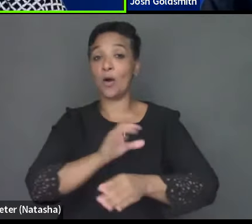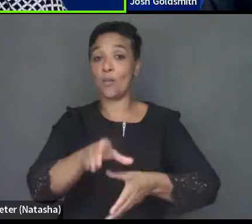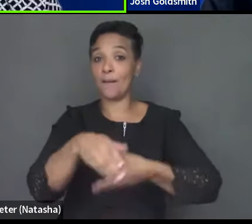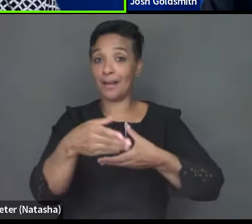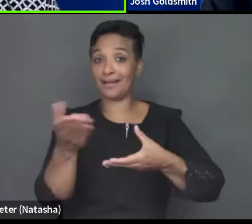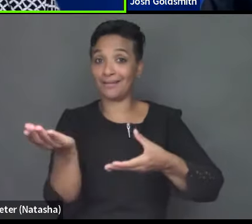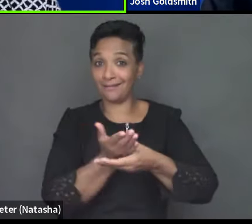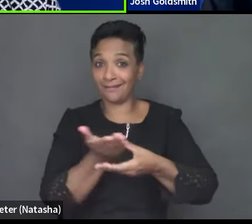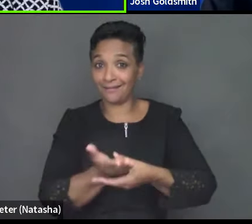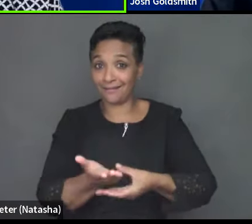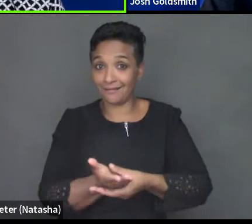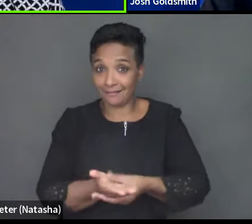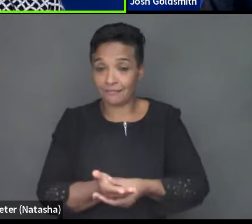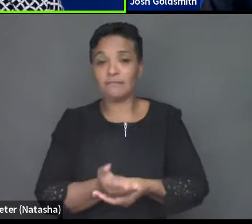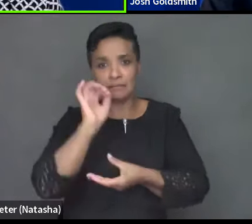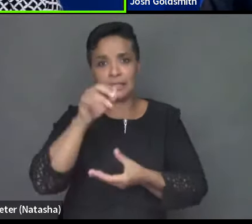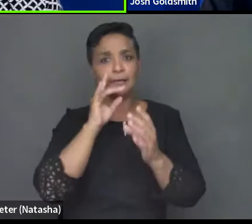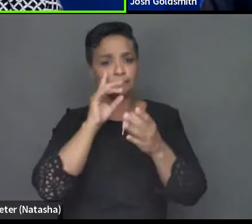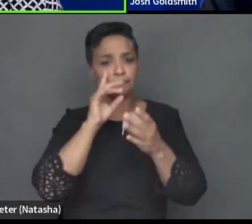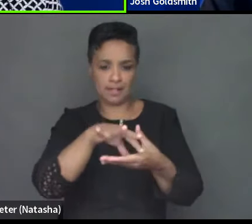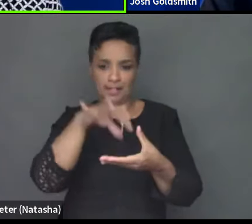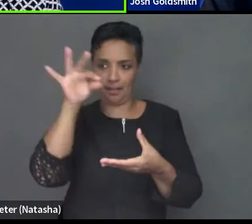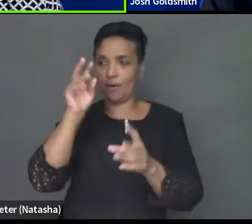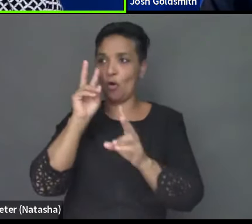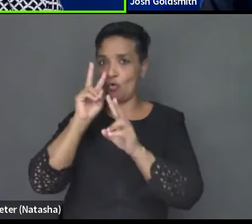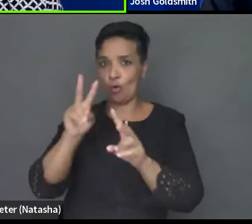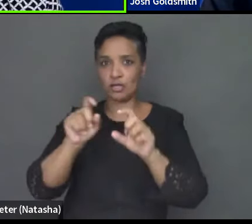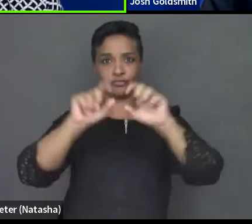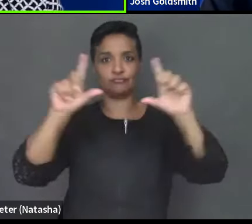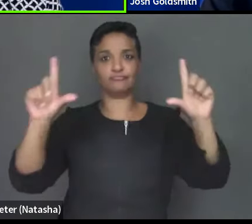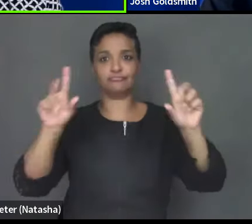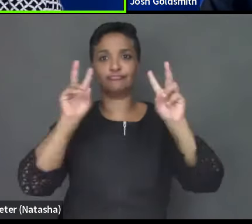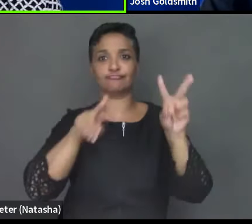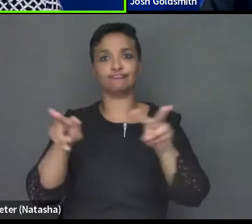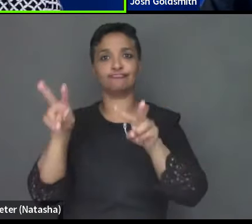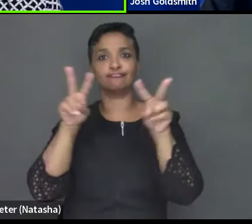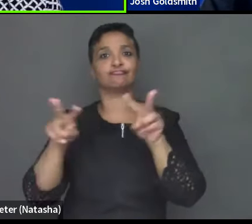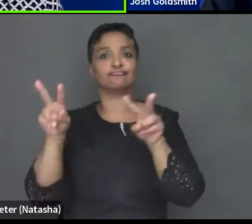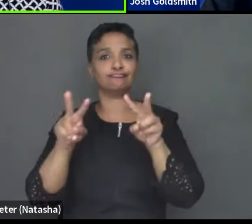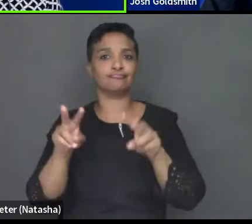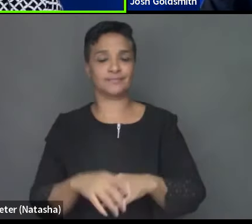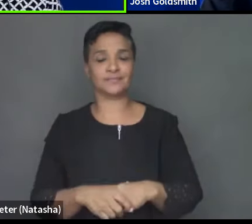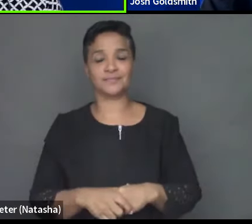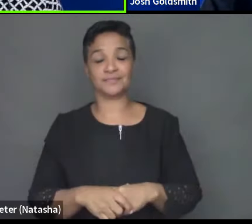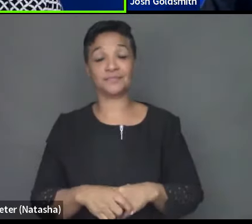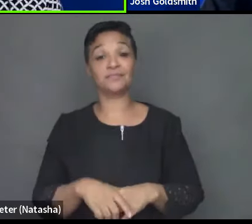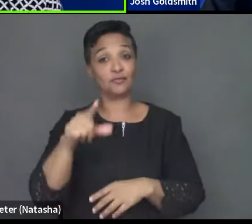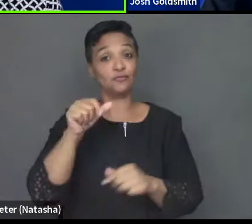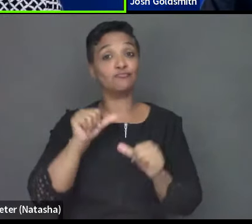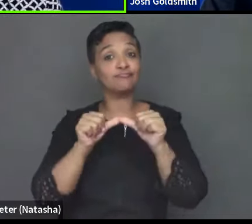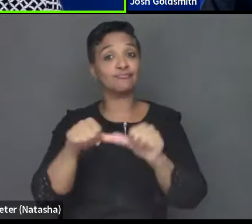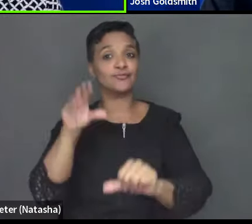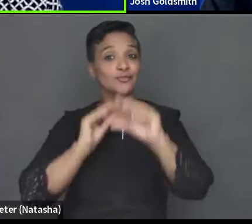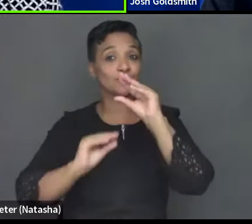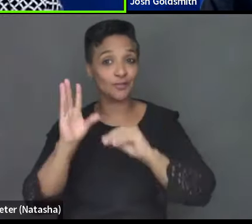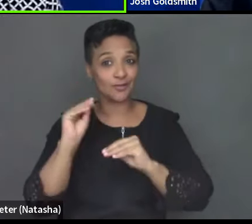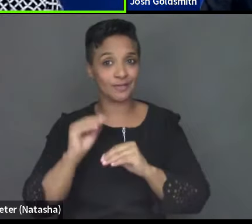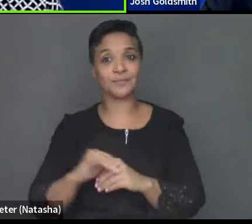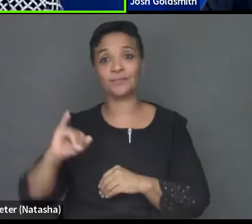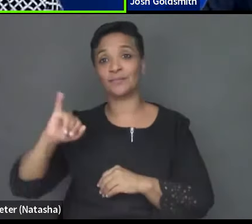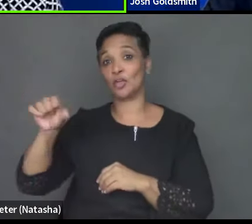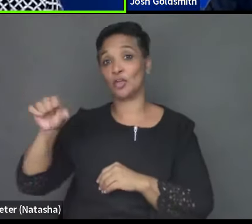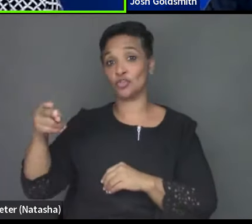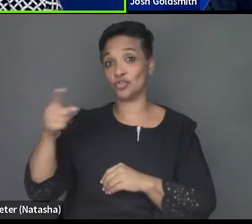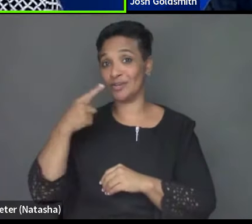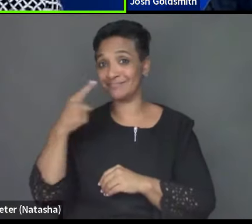to have continued access and to continue learning. Because let me tell you, Josh mentioned earlier that the